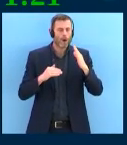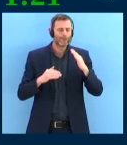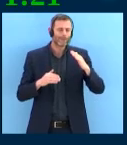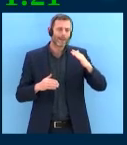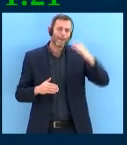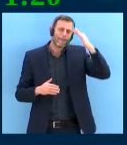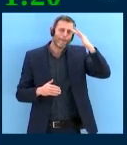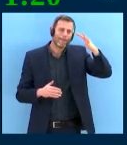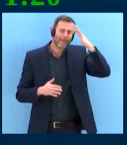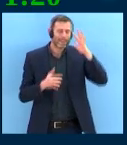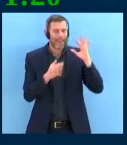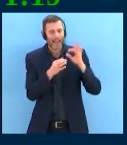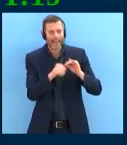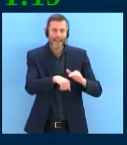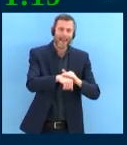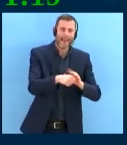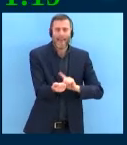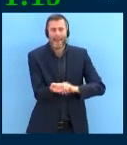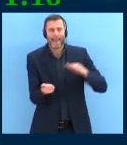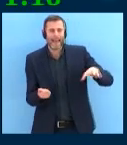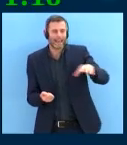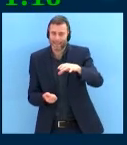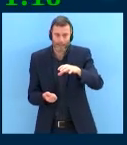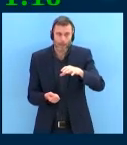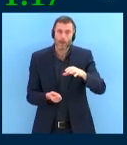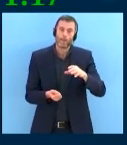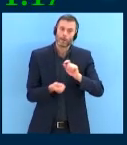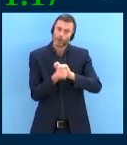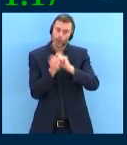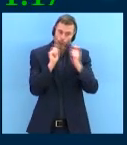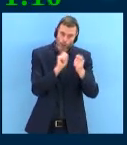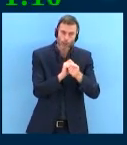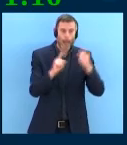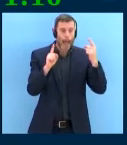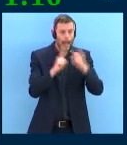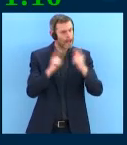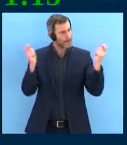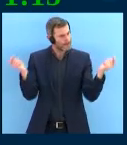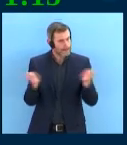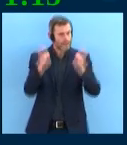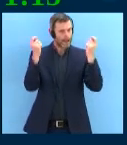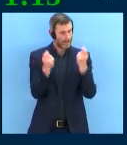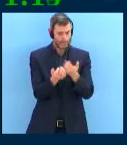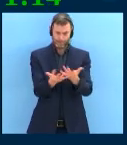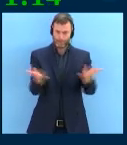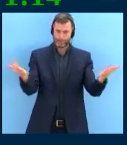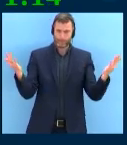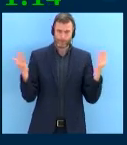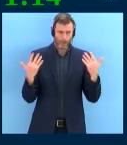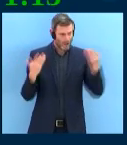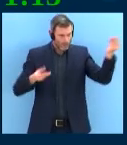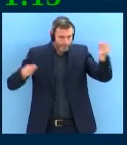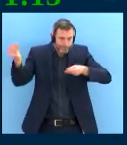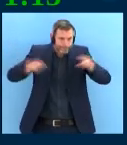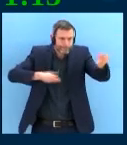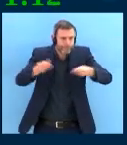challenge monolithic narratives, and celebrate the transcultural identities that reflect the realities of our societies today. It